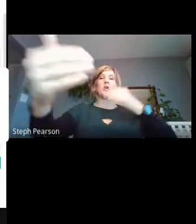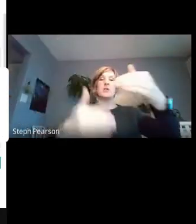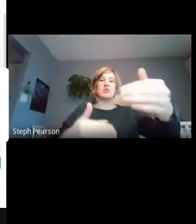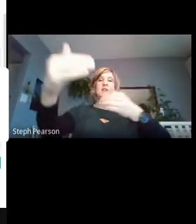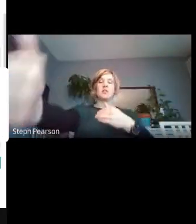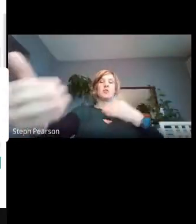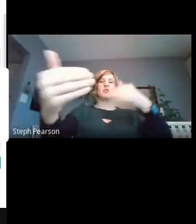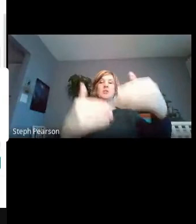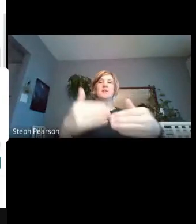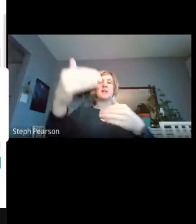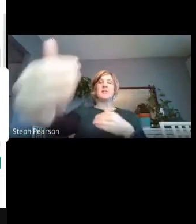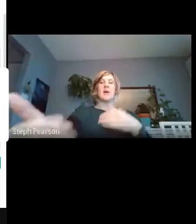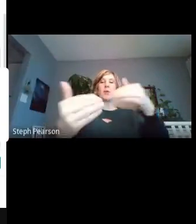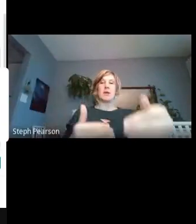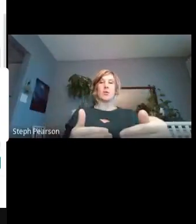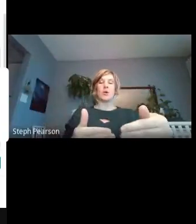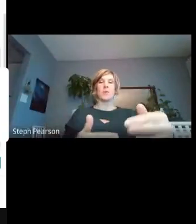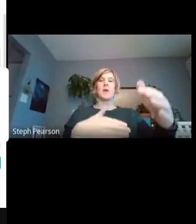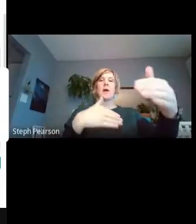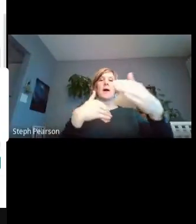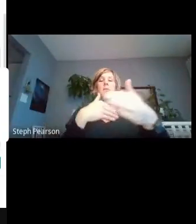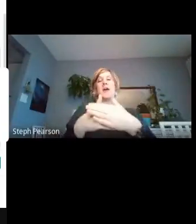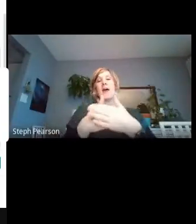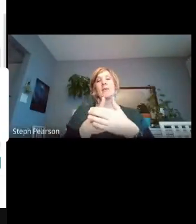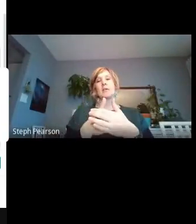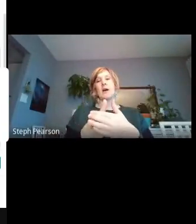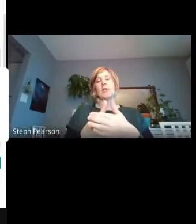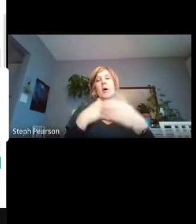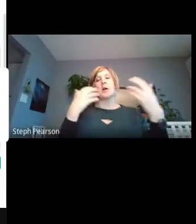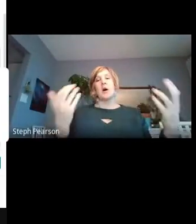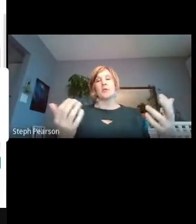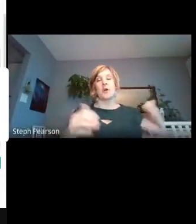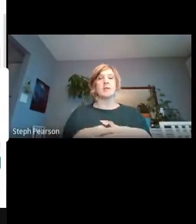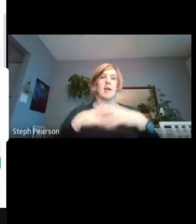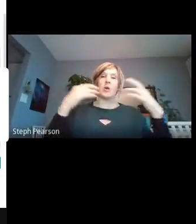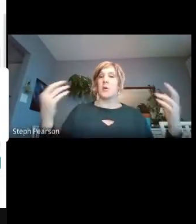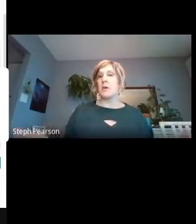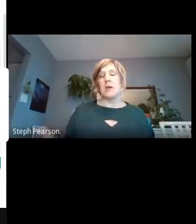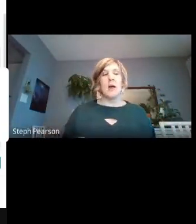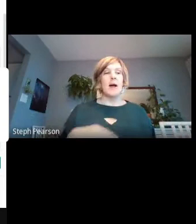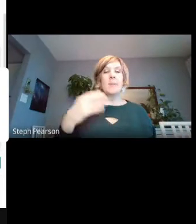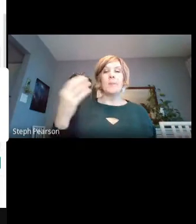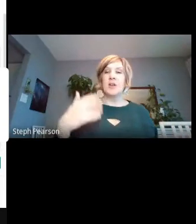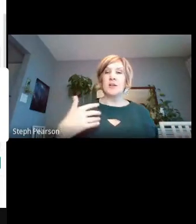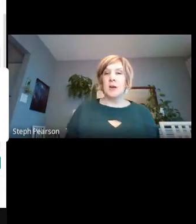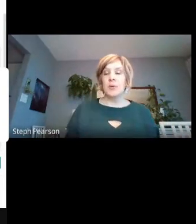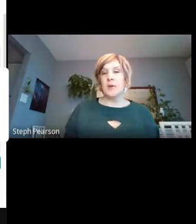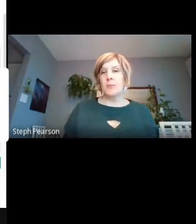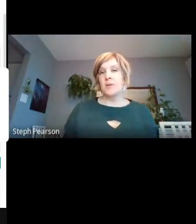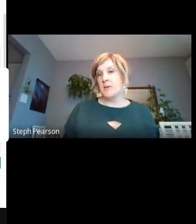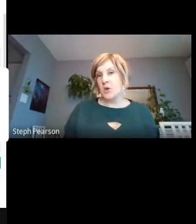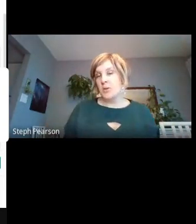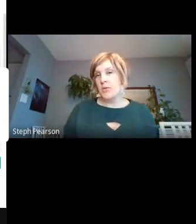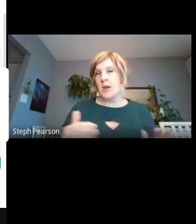record between the two students in that breakout room um them having a dialogue on francais or maybe um presenting a